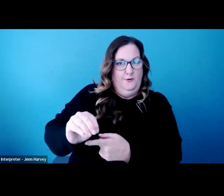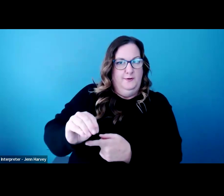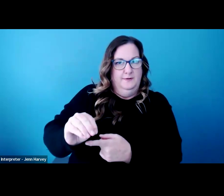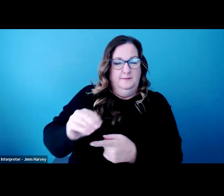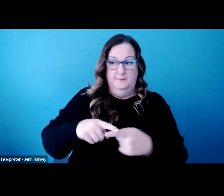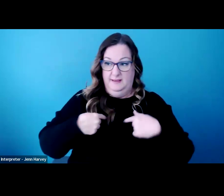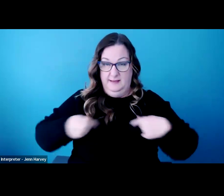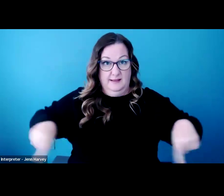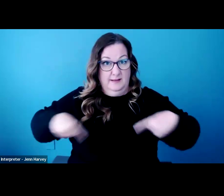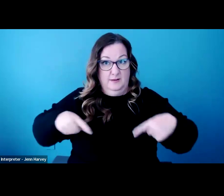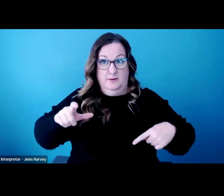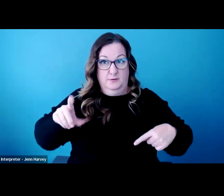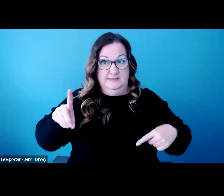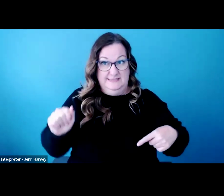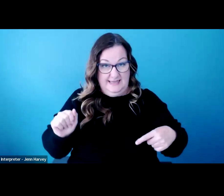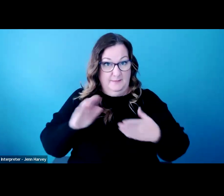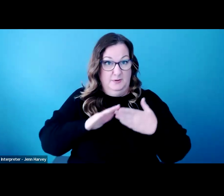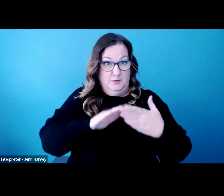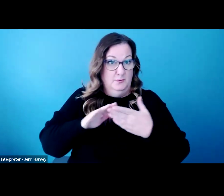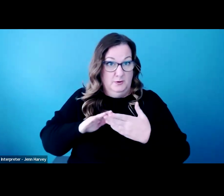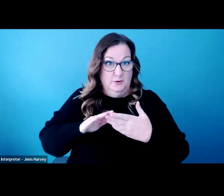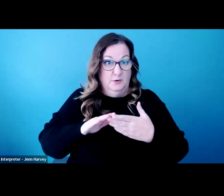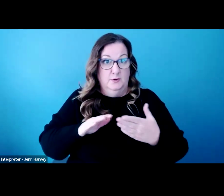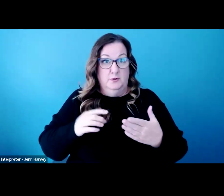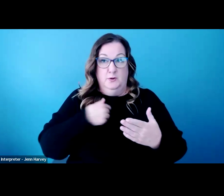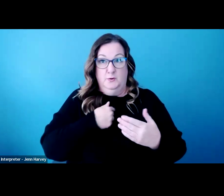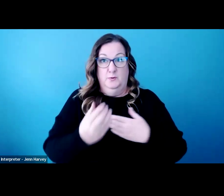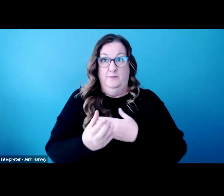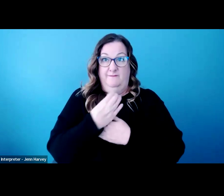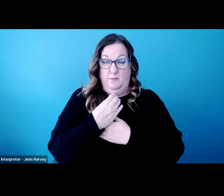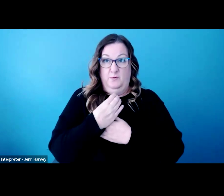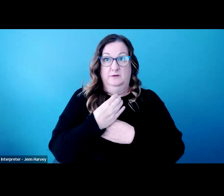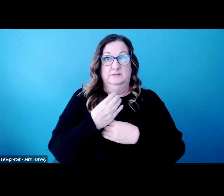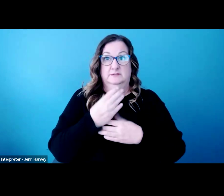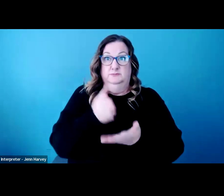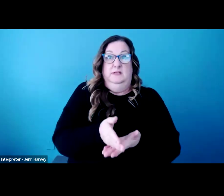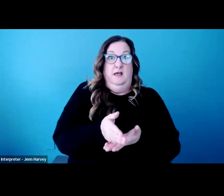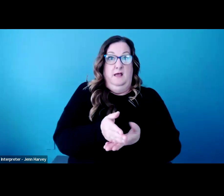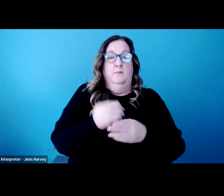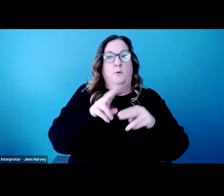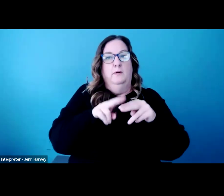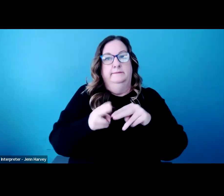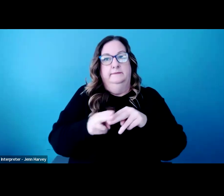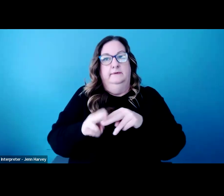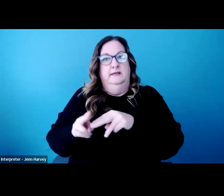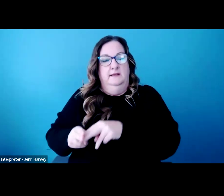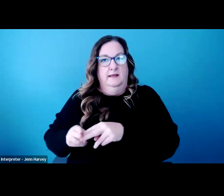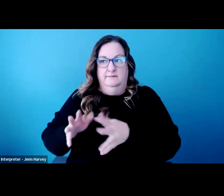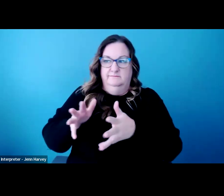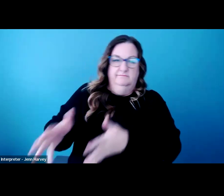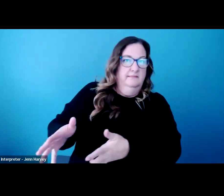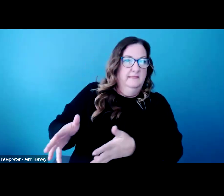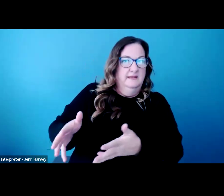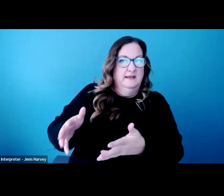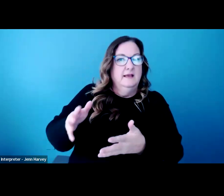in the disabled community were forced tapered, medically abandoned, and some of us have died due to the 2016 guidelines. Is